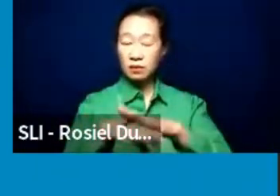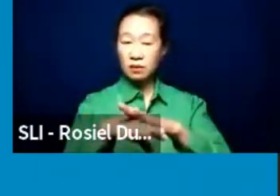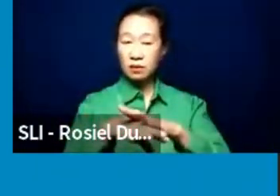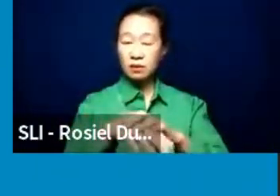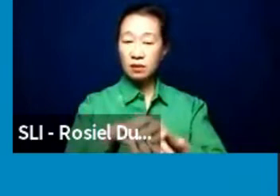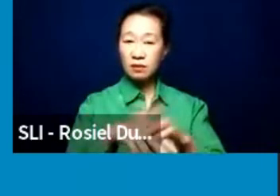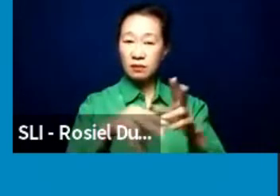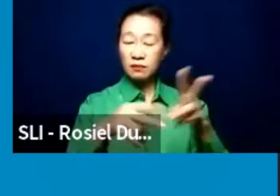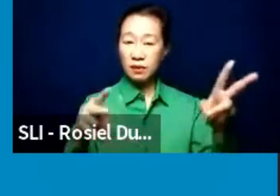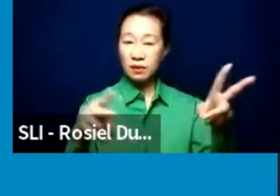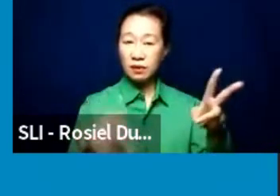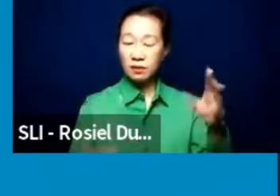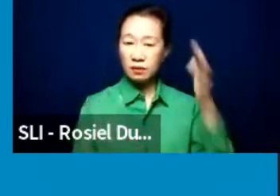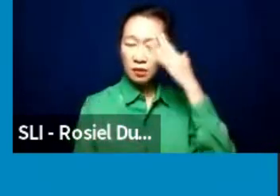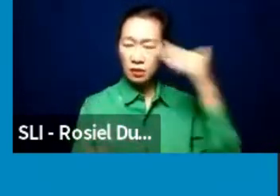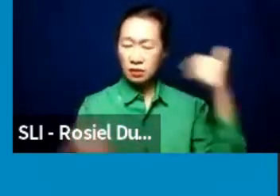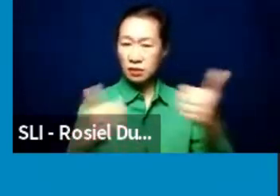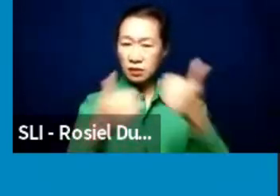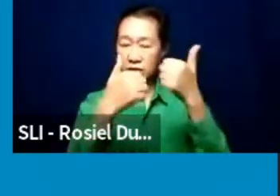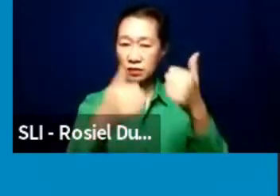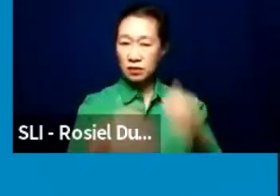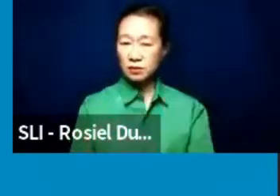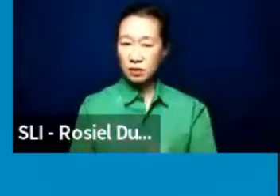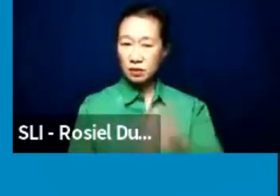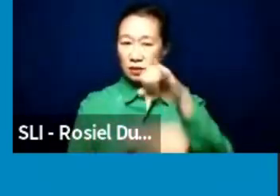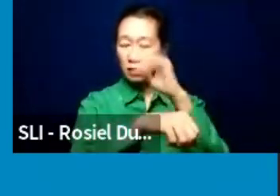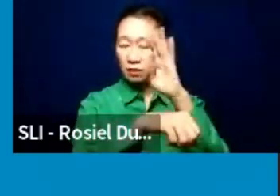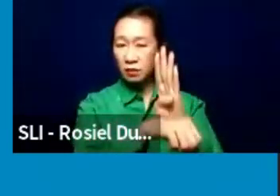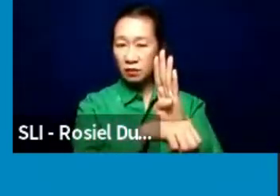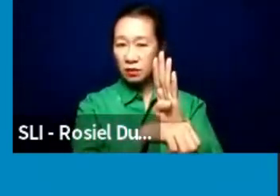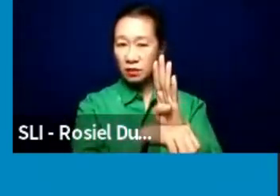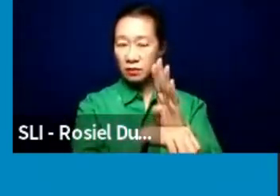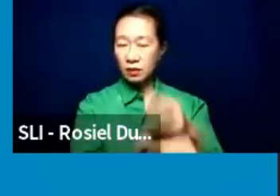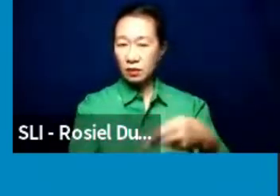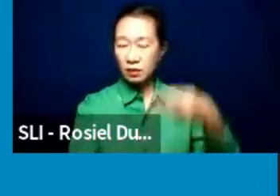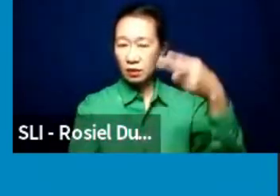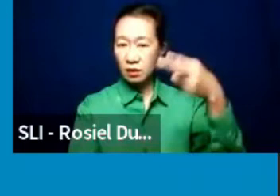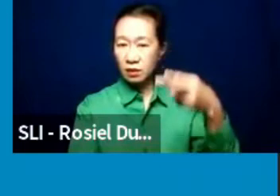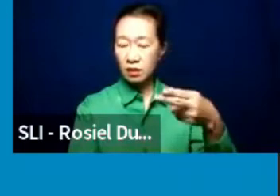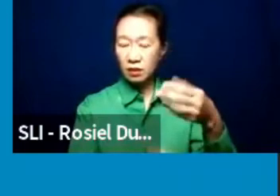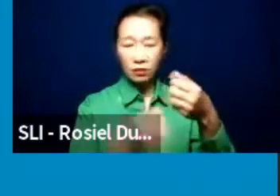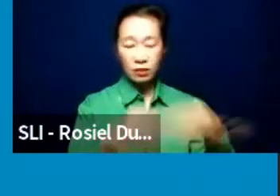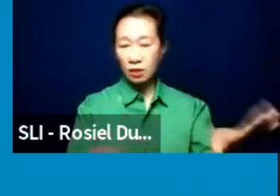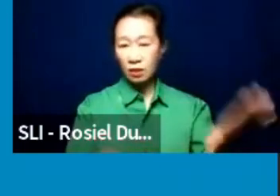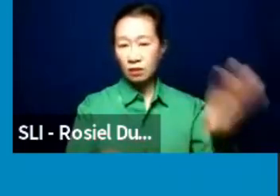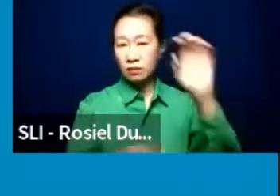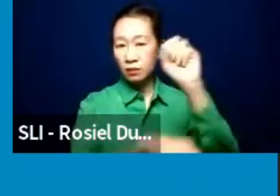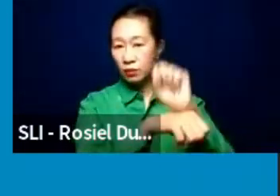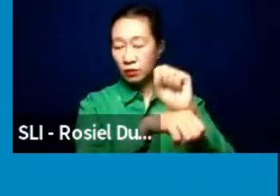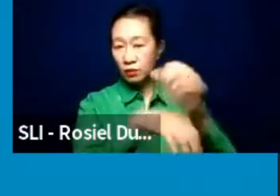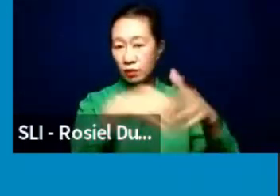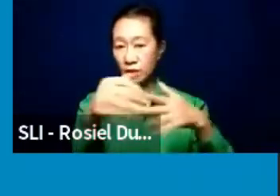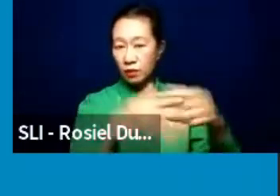on top of the very obvious challenges in terms of job availability, and high rate of unemployment, even